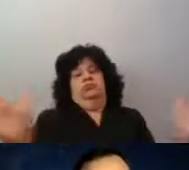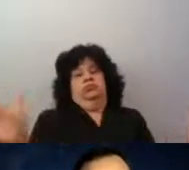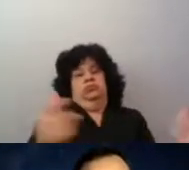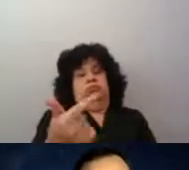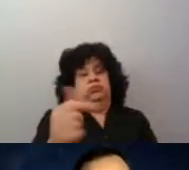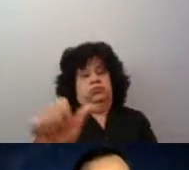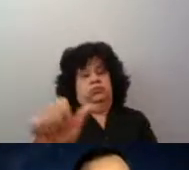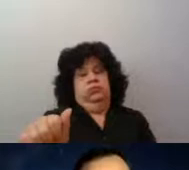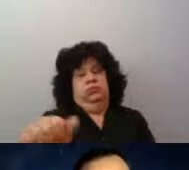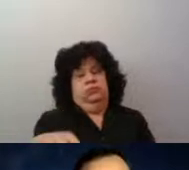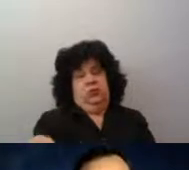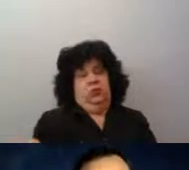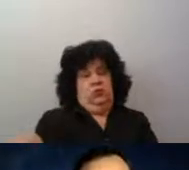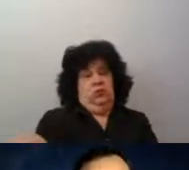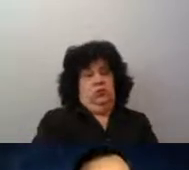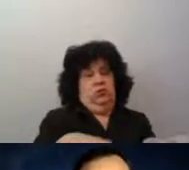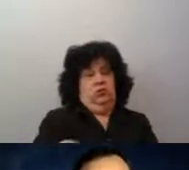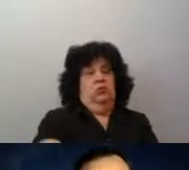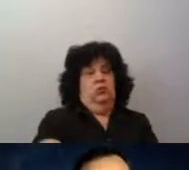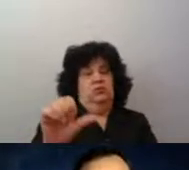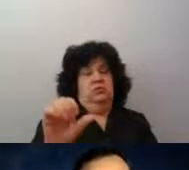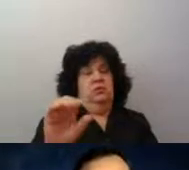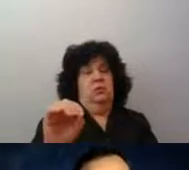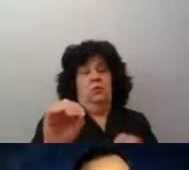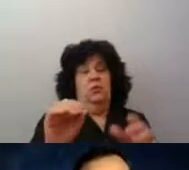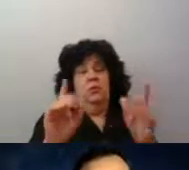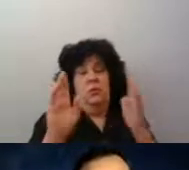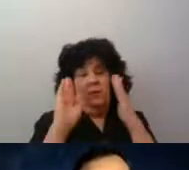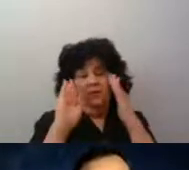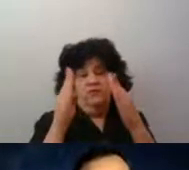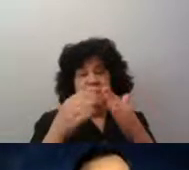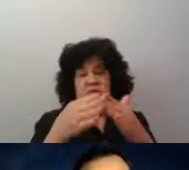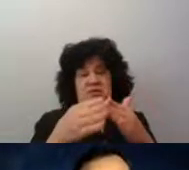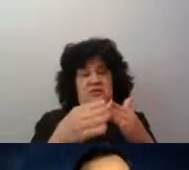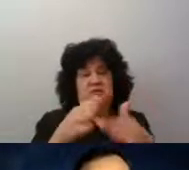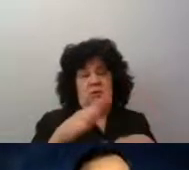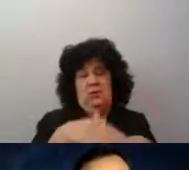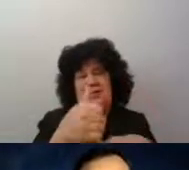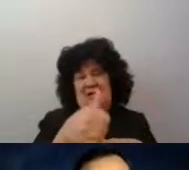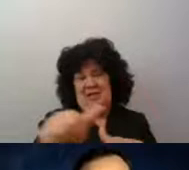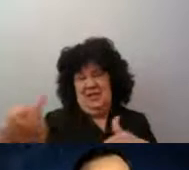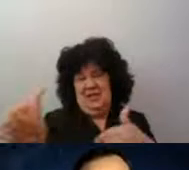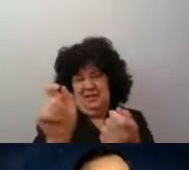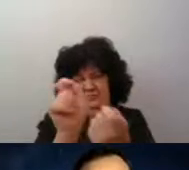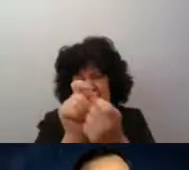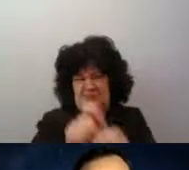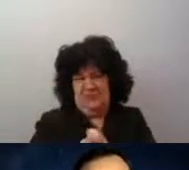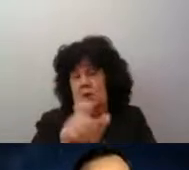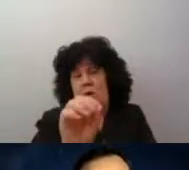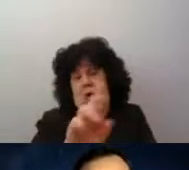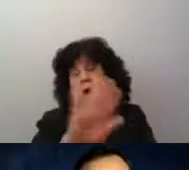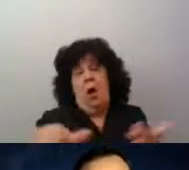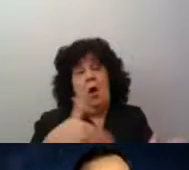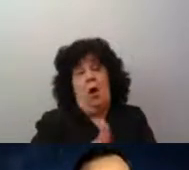So if we focus recommendations, it would be in any one of those or all of those areas. I think they're kind